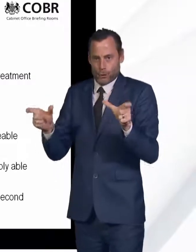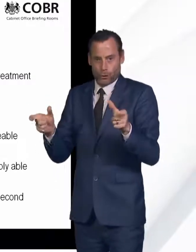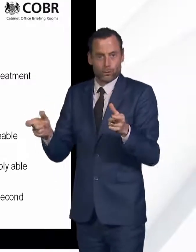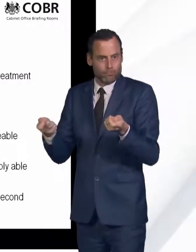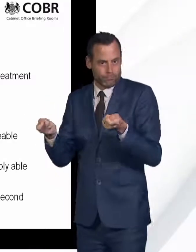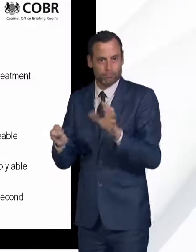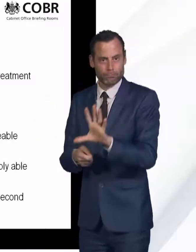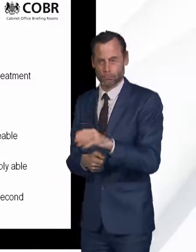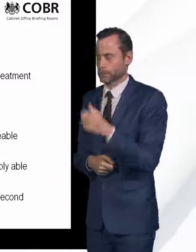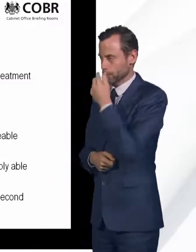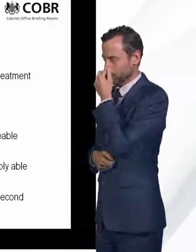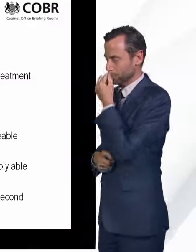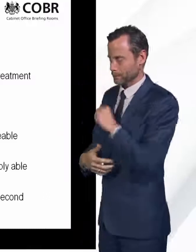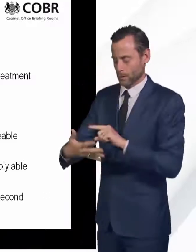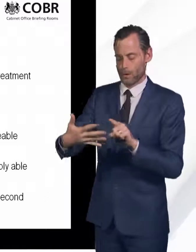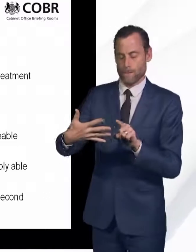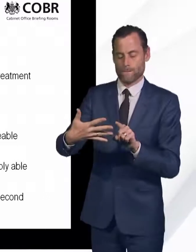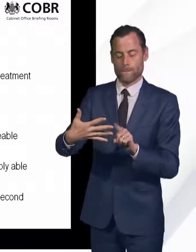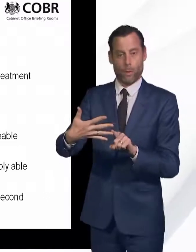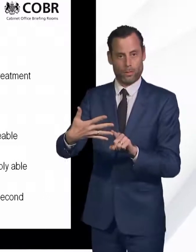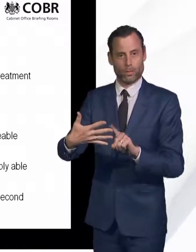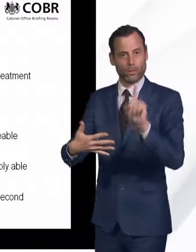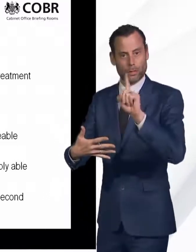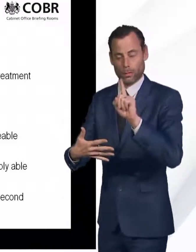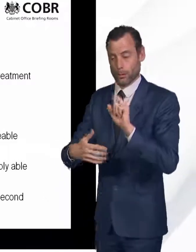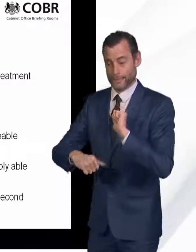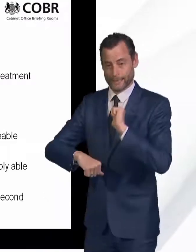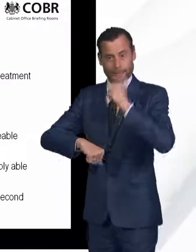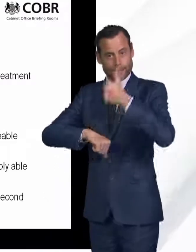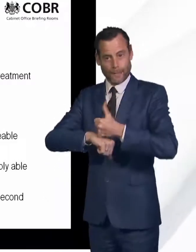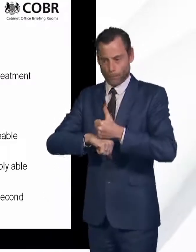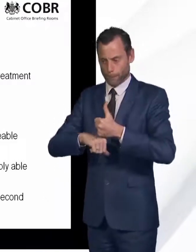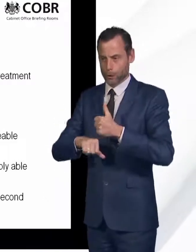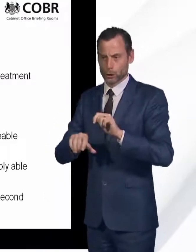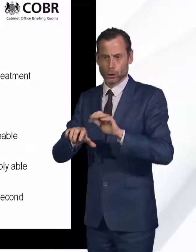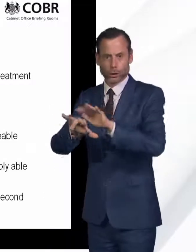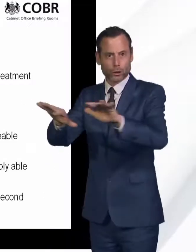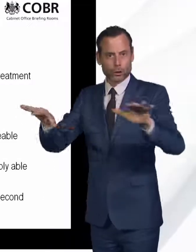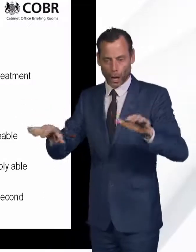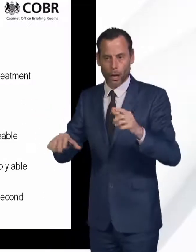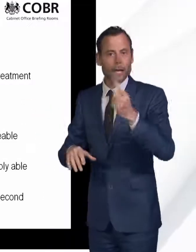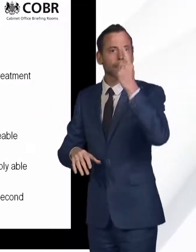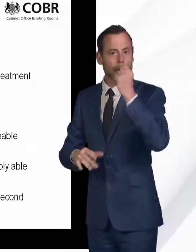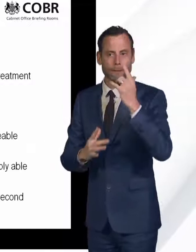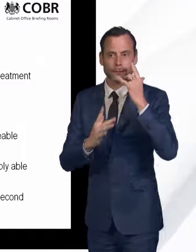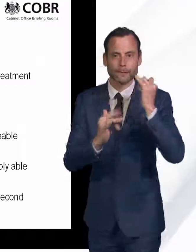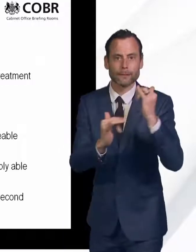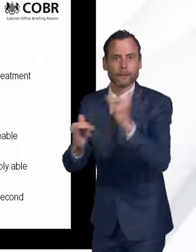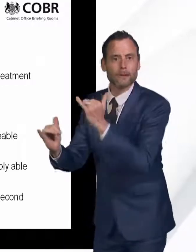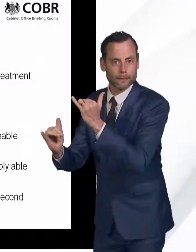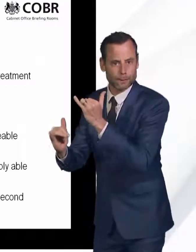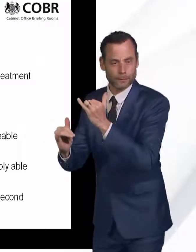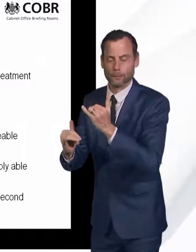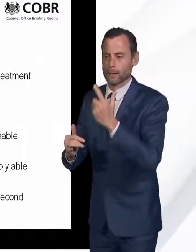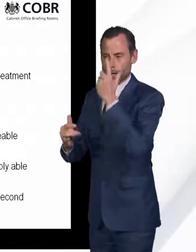Fourth is that operational challenges, including testing and PPE, are in hand with supply